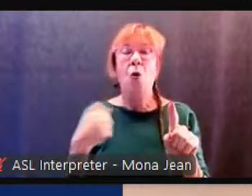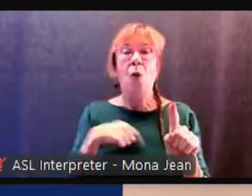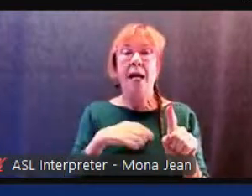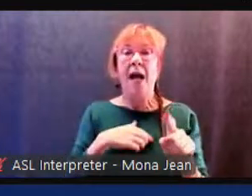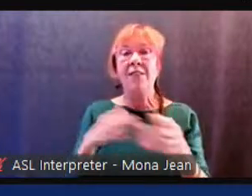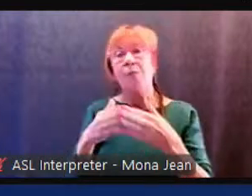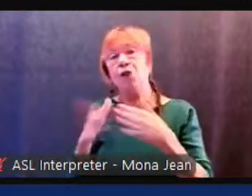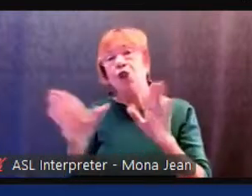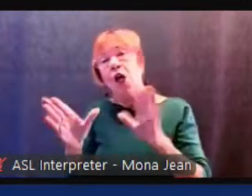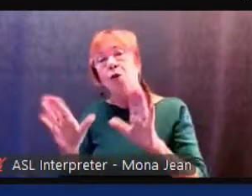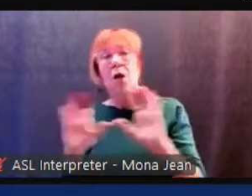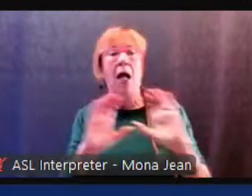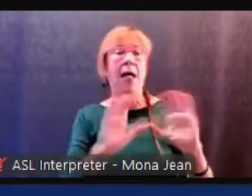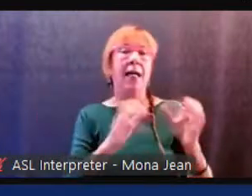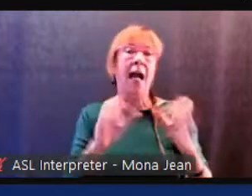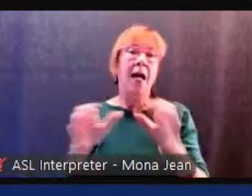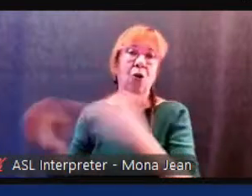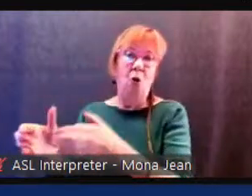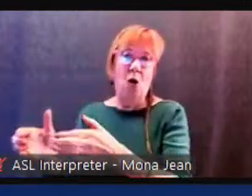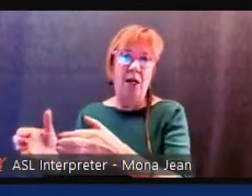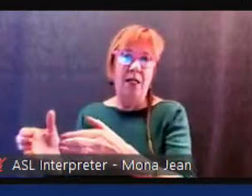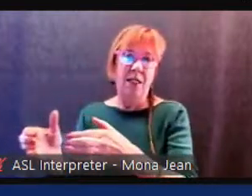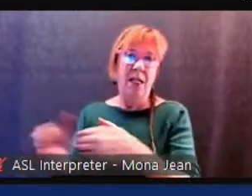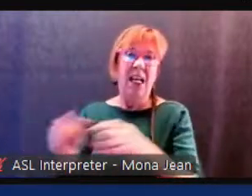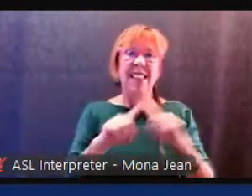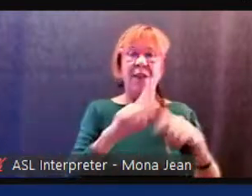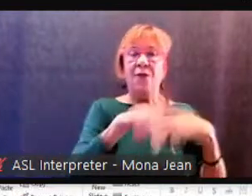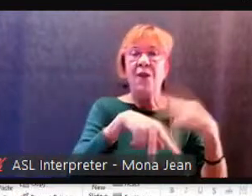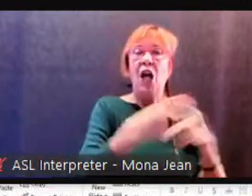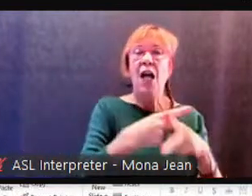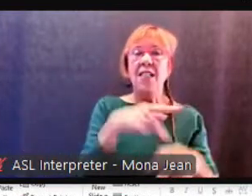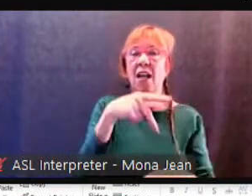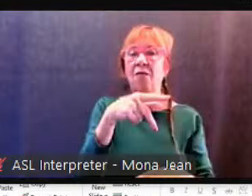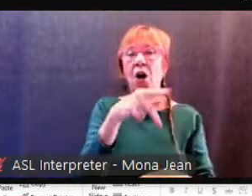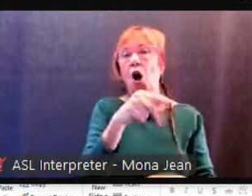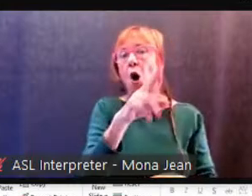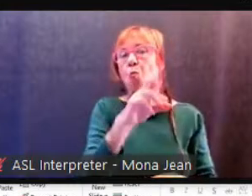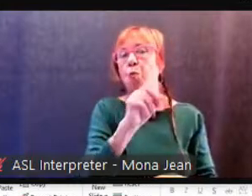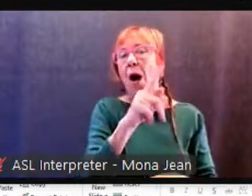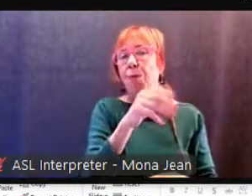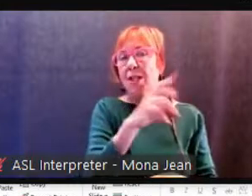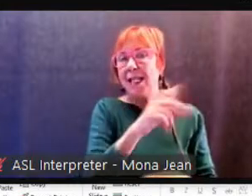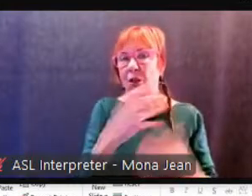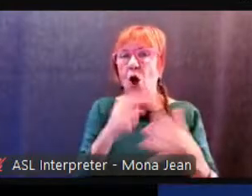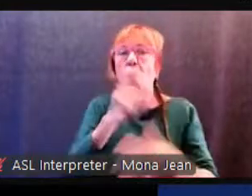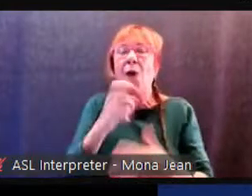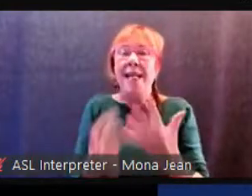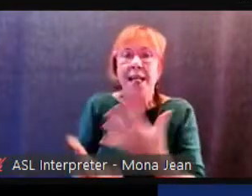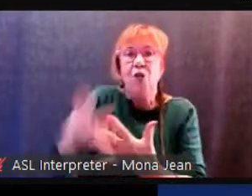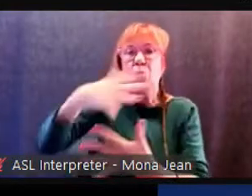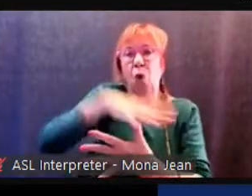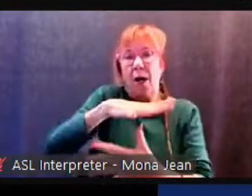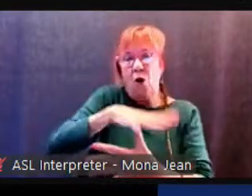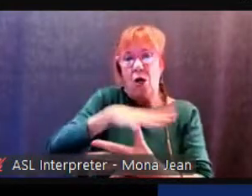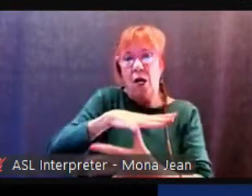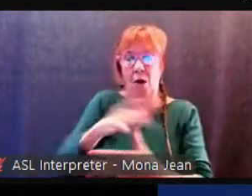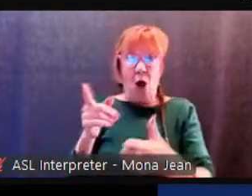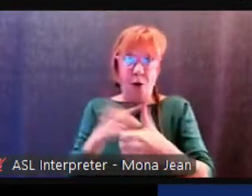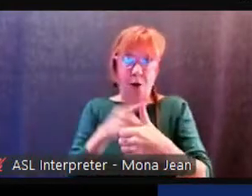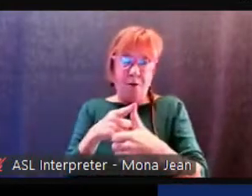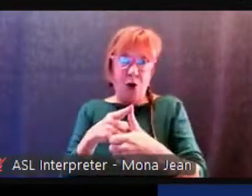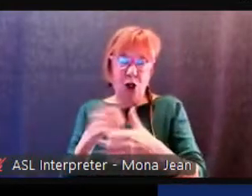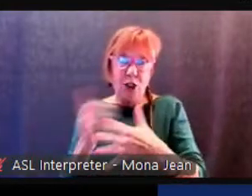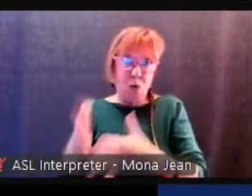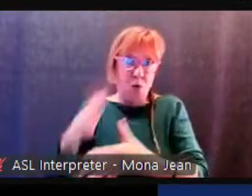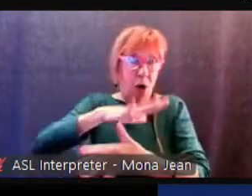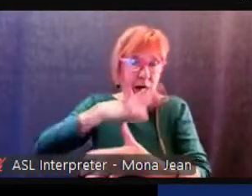general categories of properties that we would like to prioritize. So the first type of